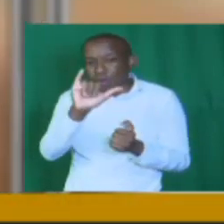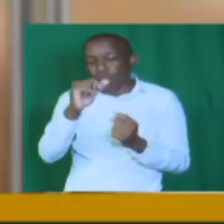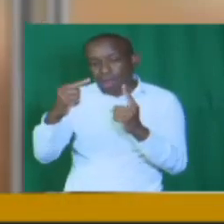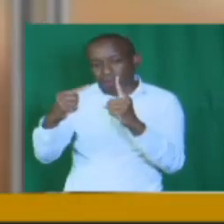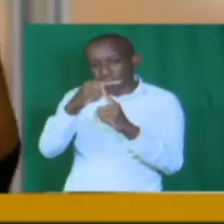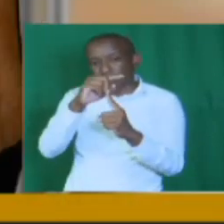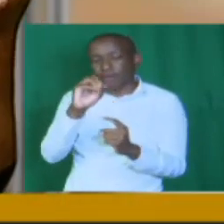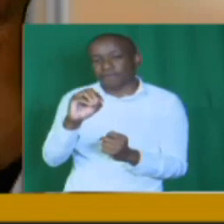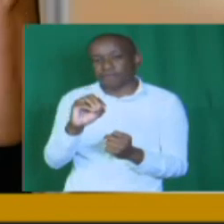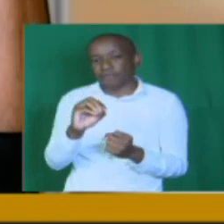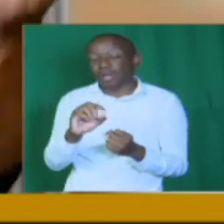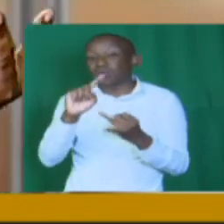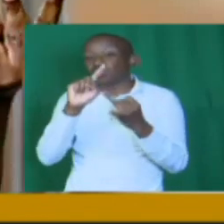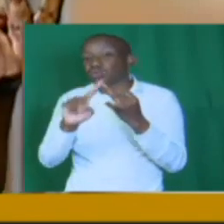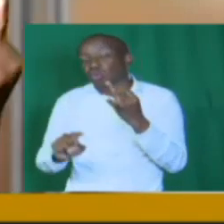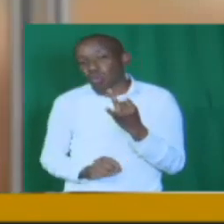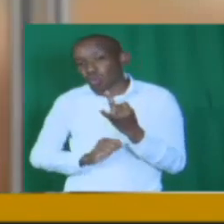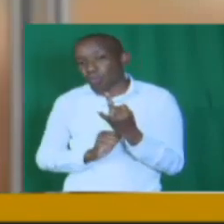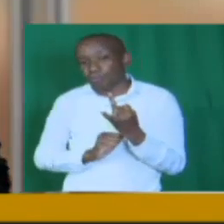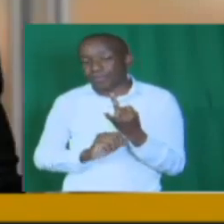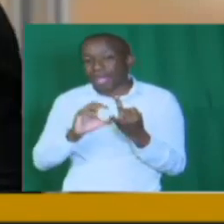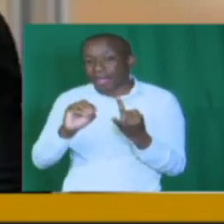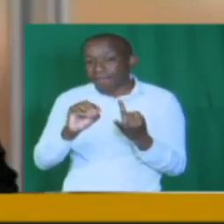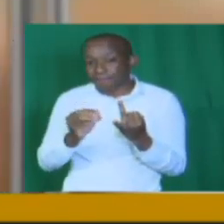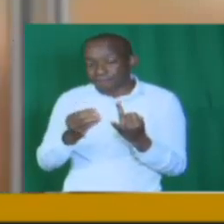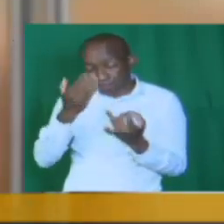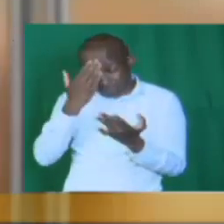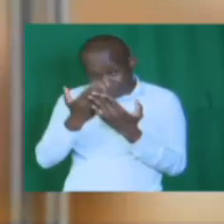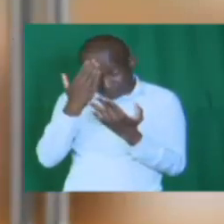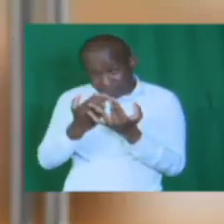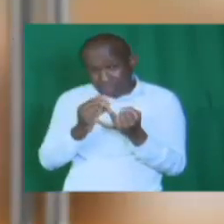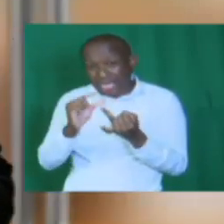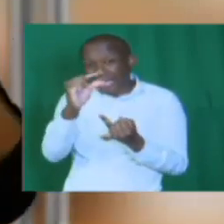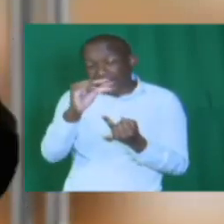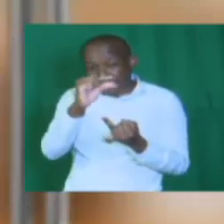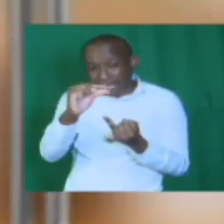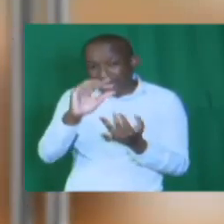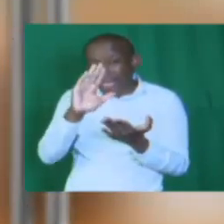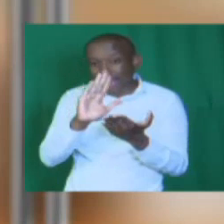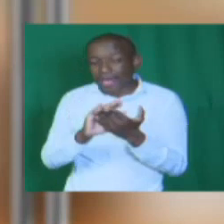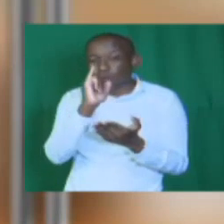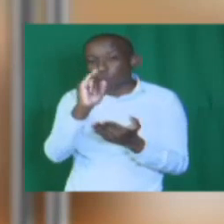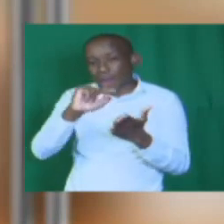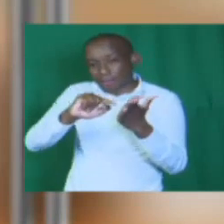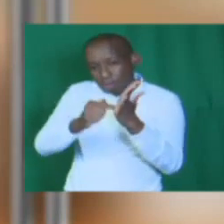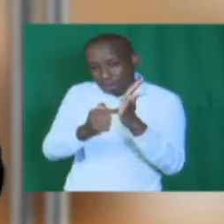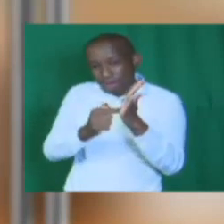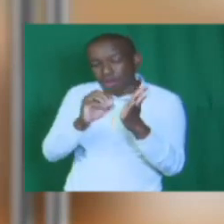y-intercept. Condition number 2, the learner has the gradient and 1 point on the